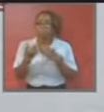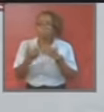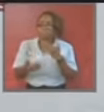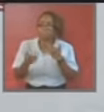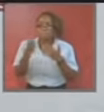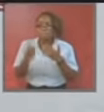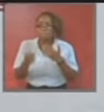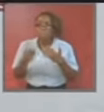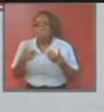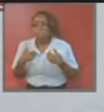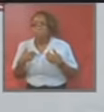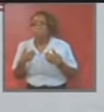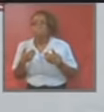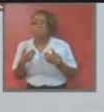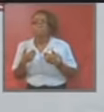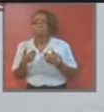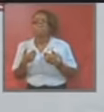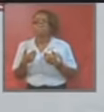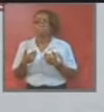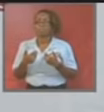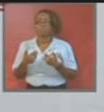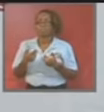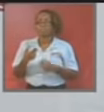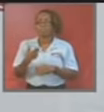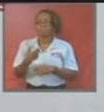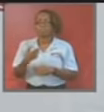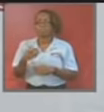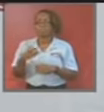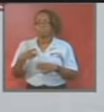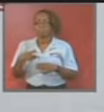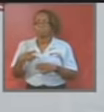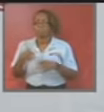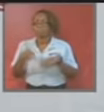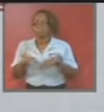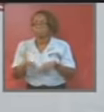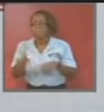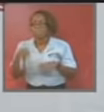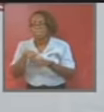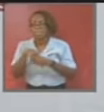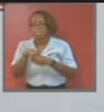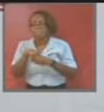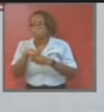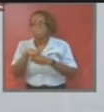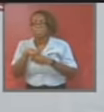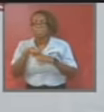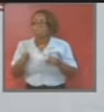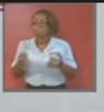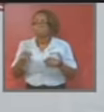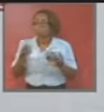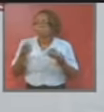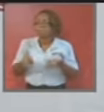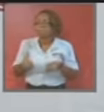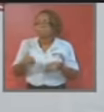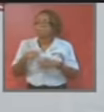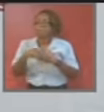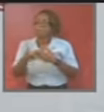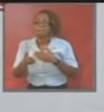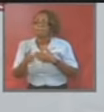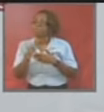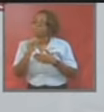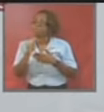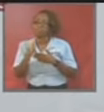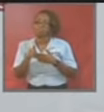the severity of the infections was shown to be much less. So the vaccine then really adds